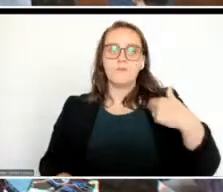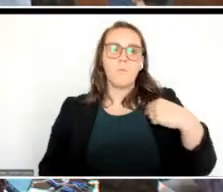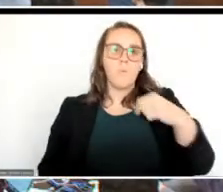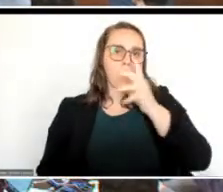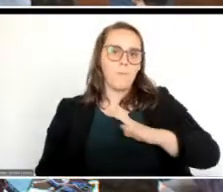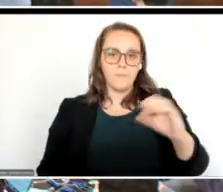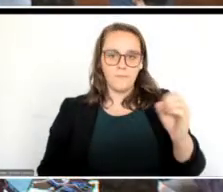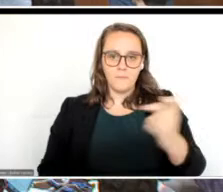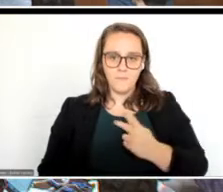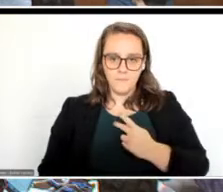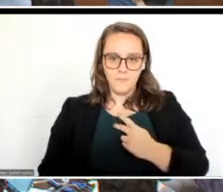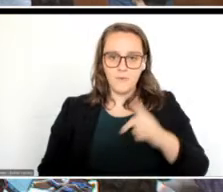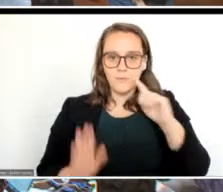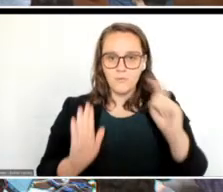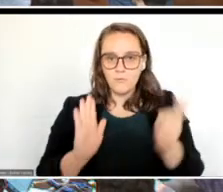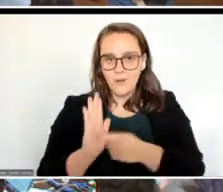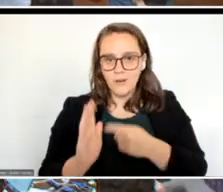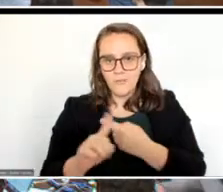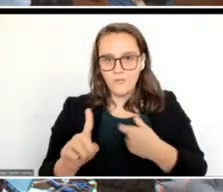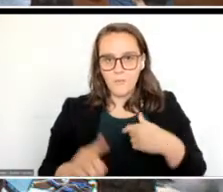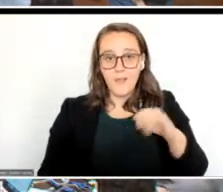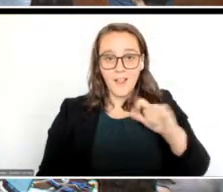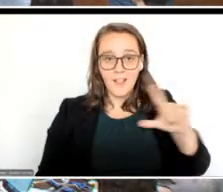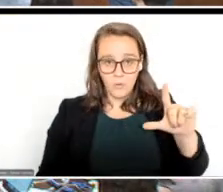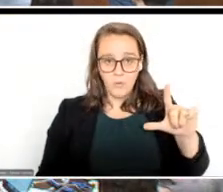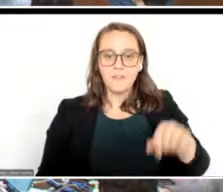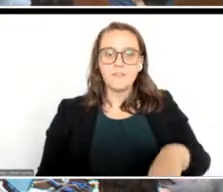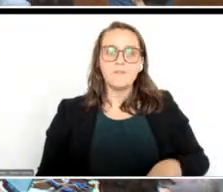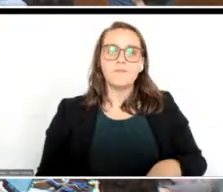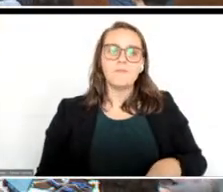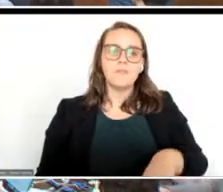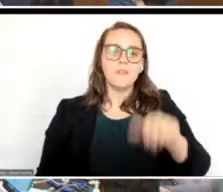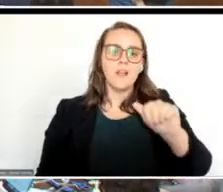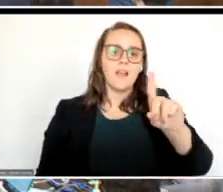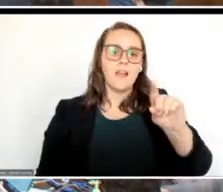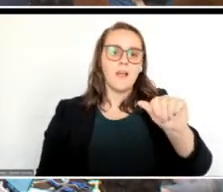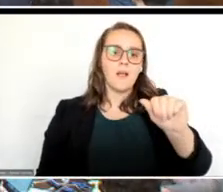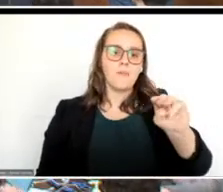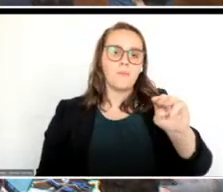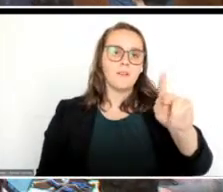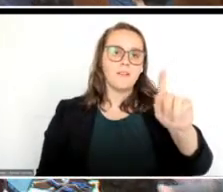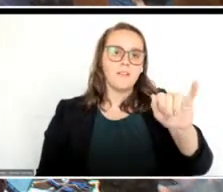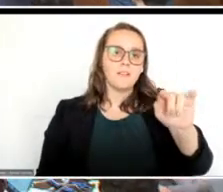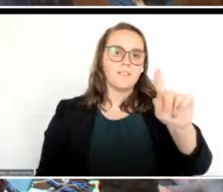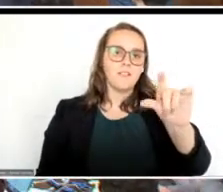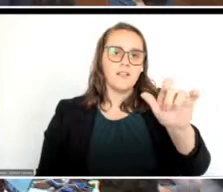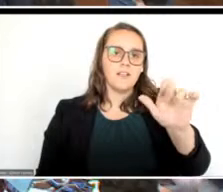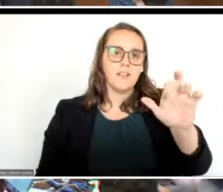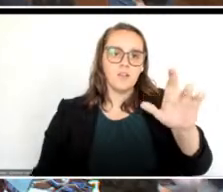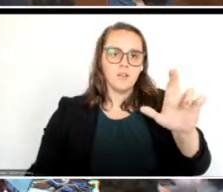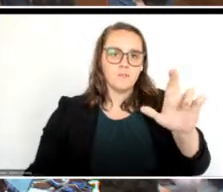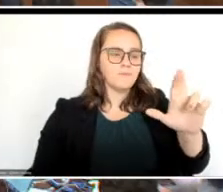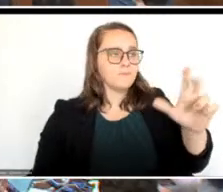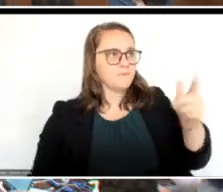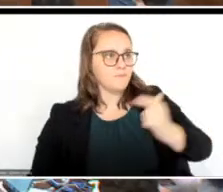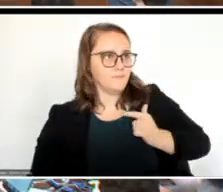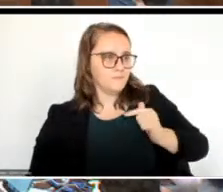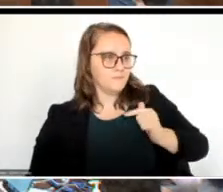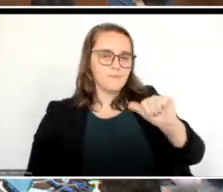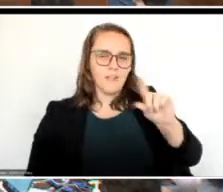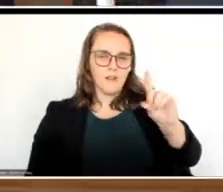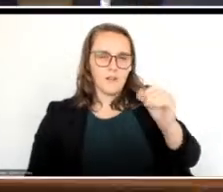from Illinois, Mr. Kingsinger, for an opening statement. Thank you, Mr. Chairman. Very